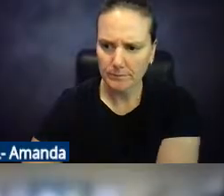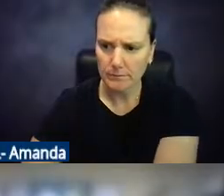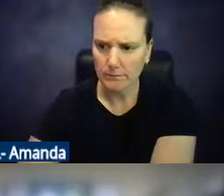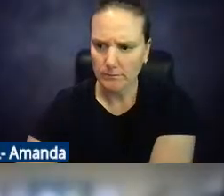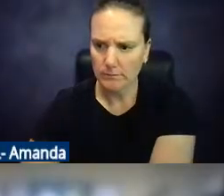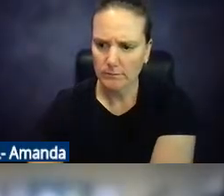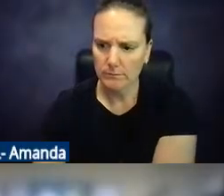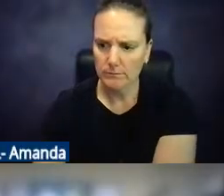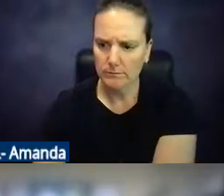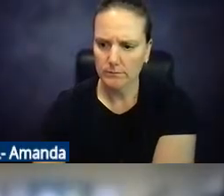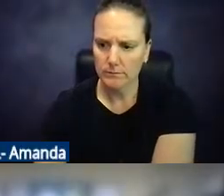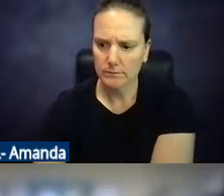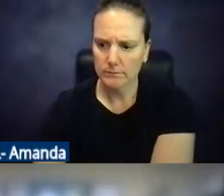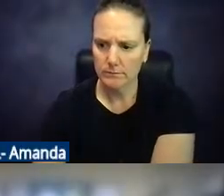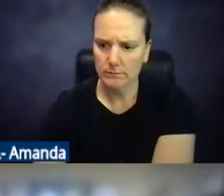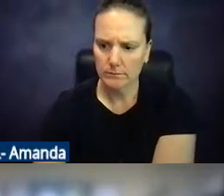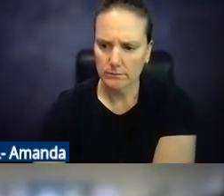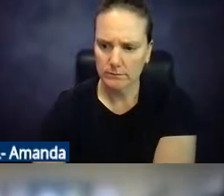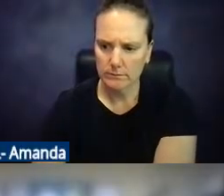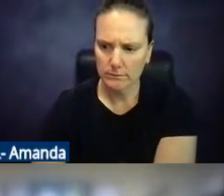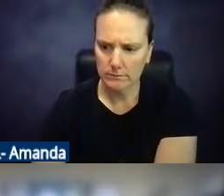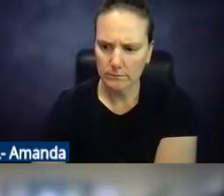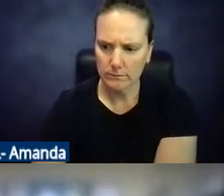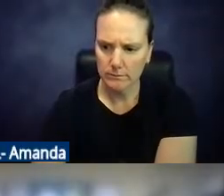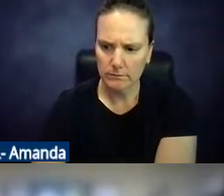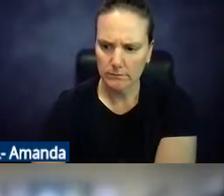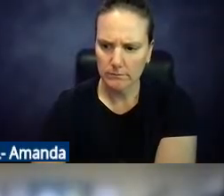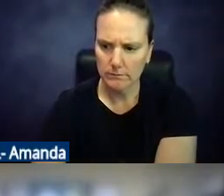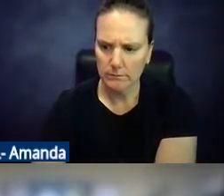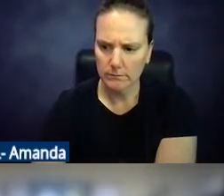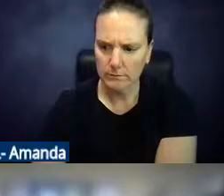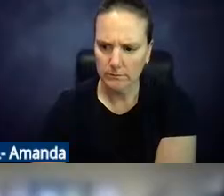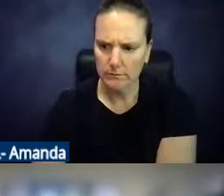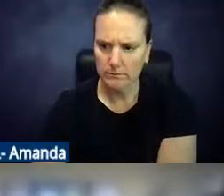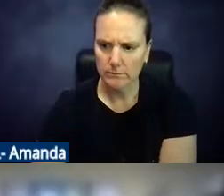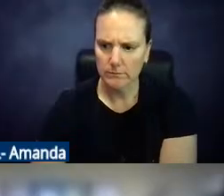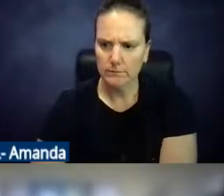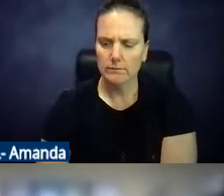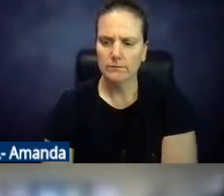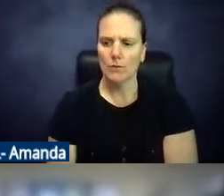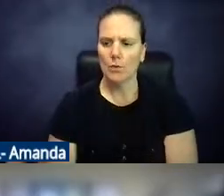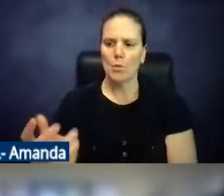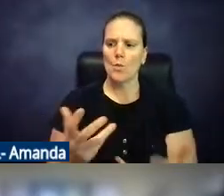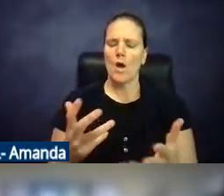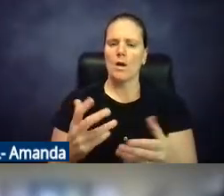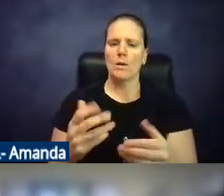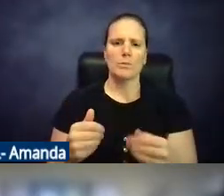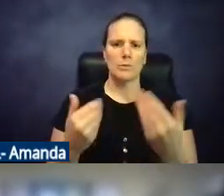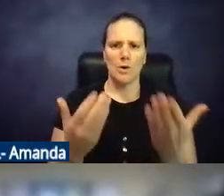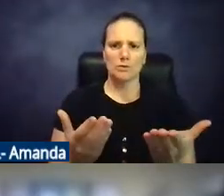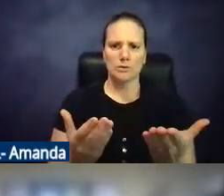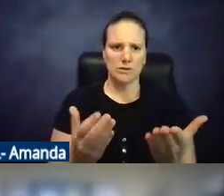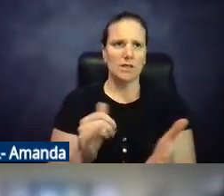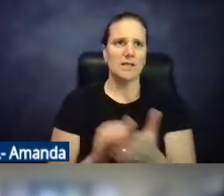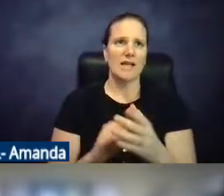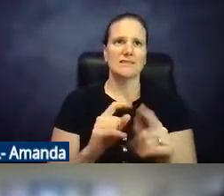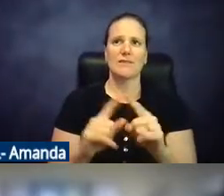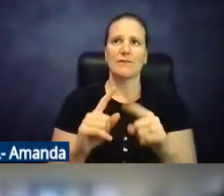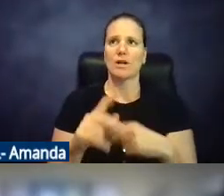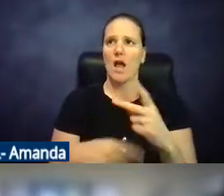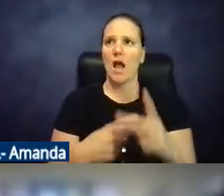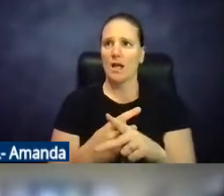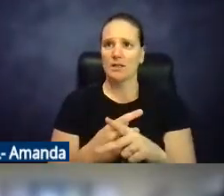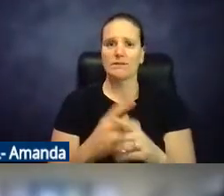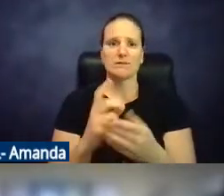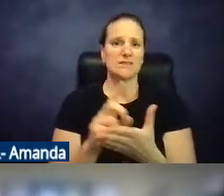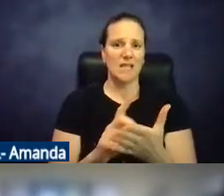kind of what the criteria were coming into proposing the different types of design